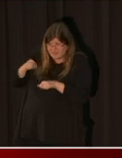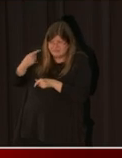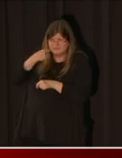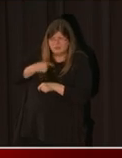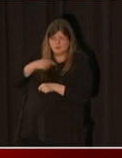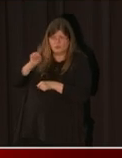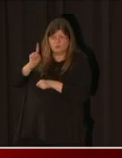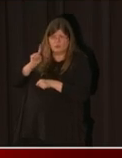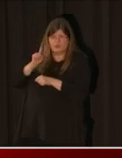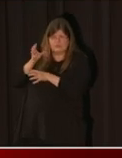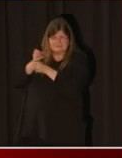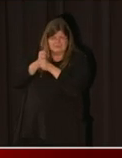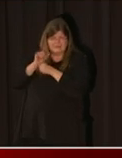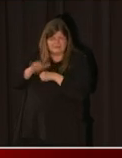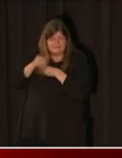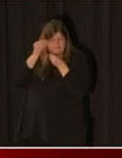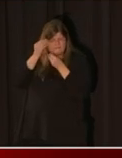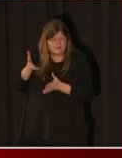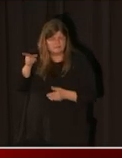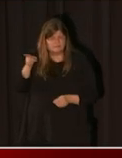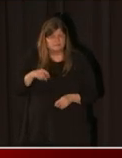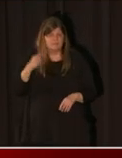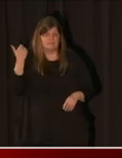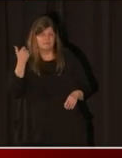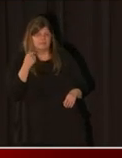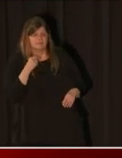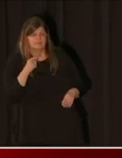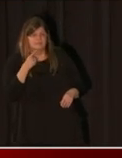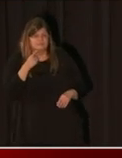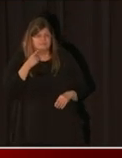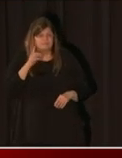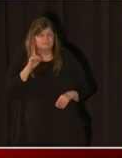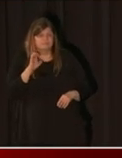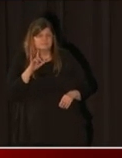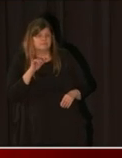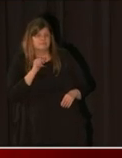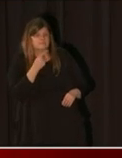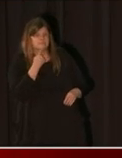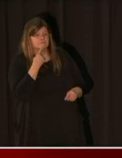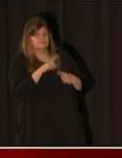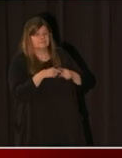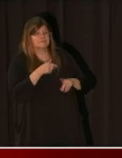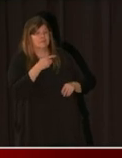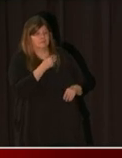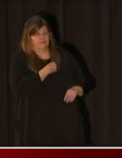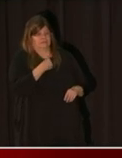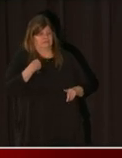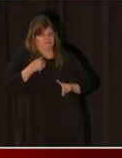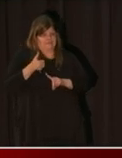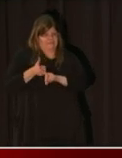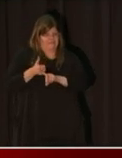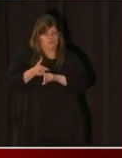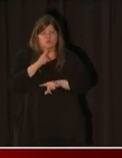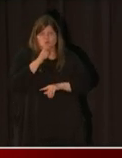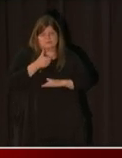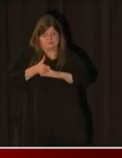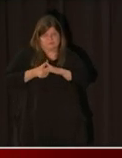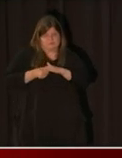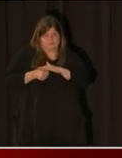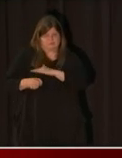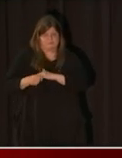the numbers I think you're looking at are the number of members that are quarantined and not necessarily the number of members that have tested